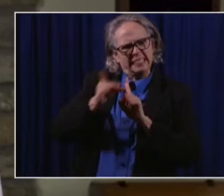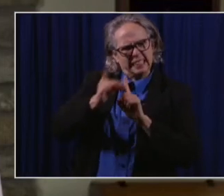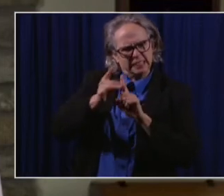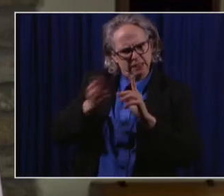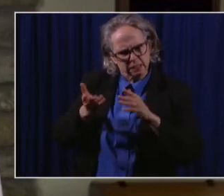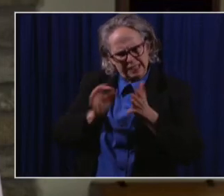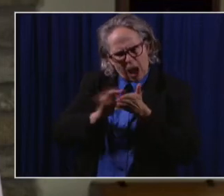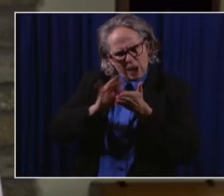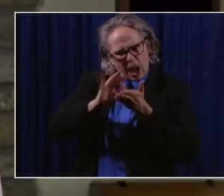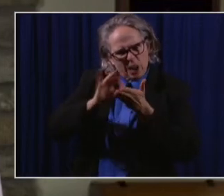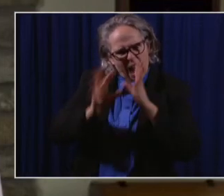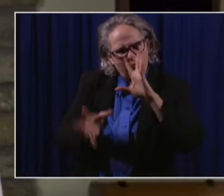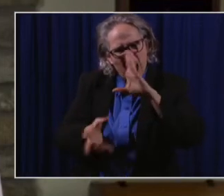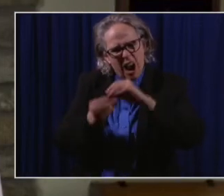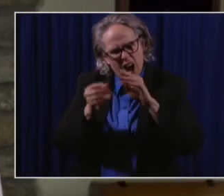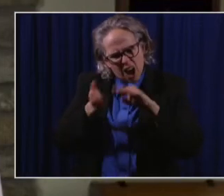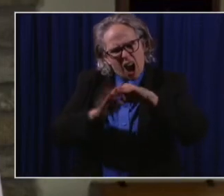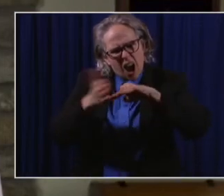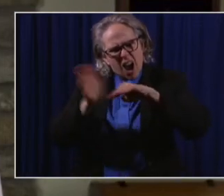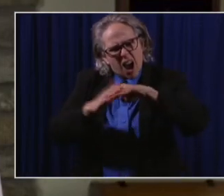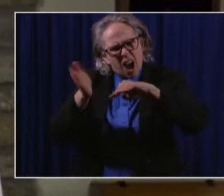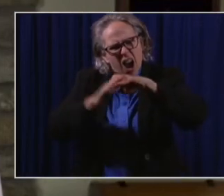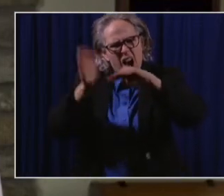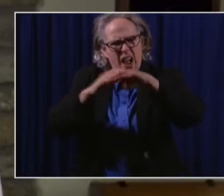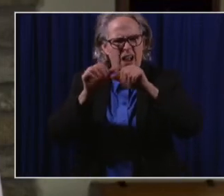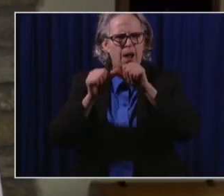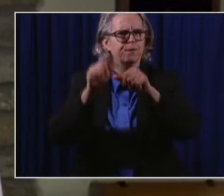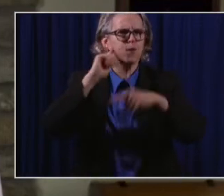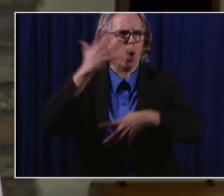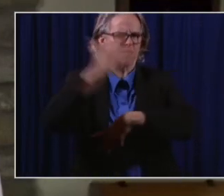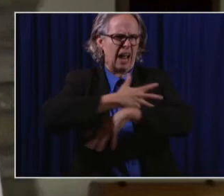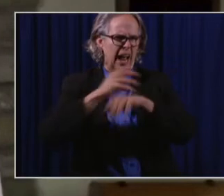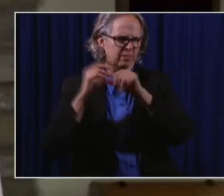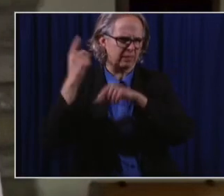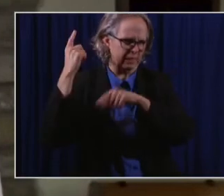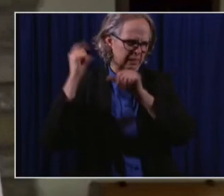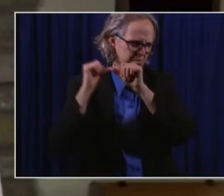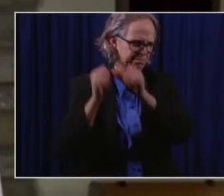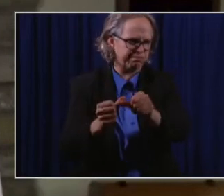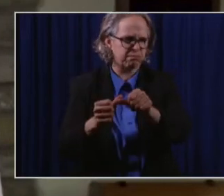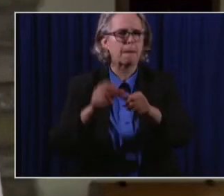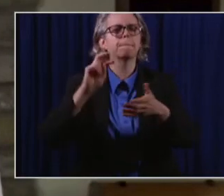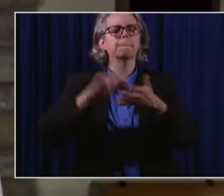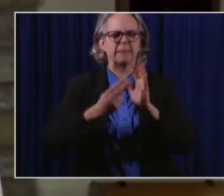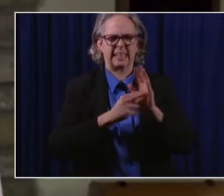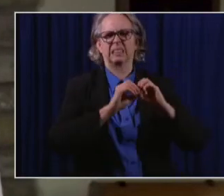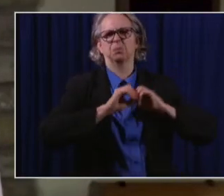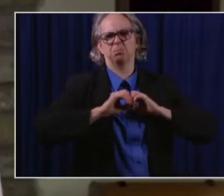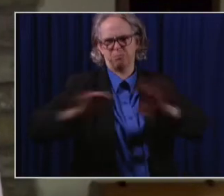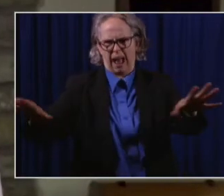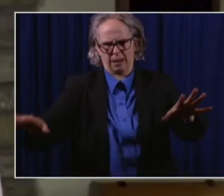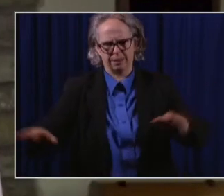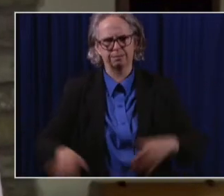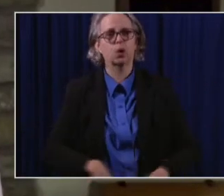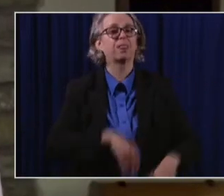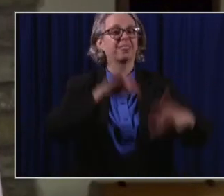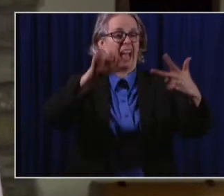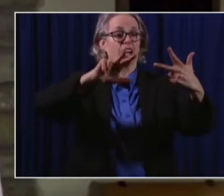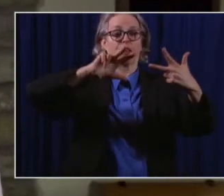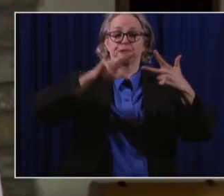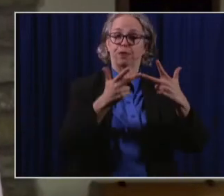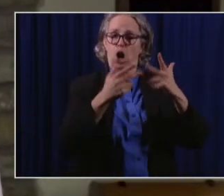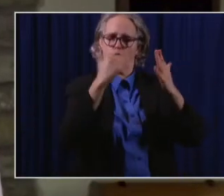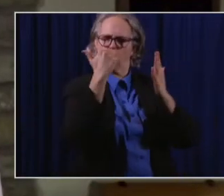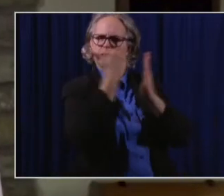weeks. This reflects disease spread in the population. Indicator 3 is proportion of cases not in congregate